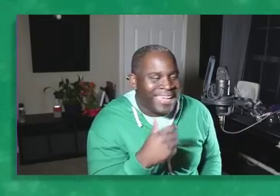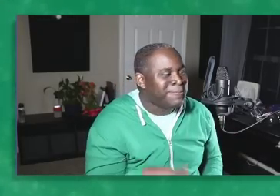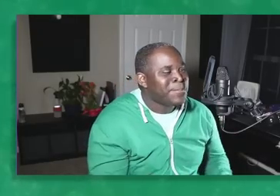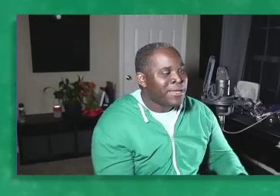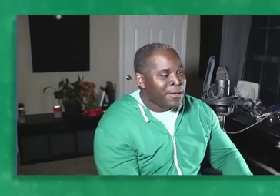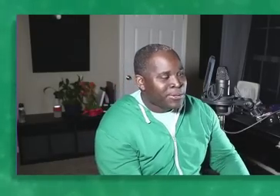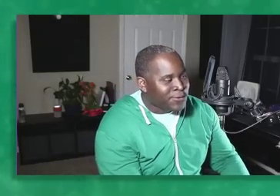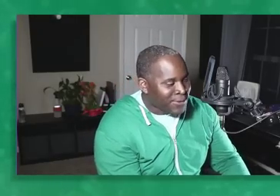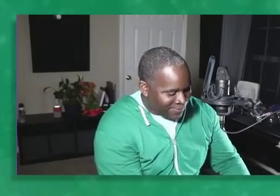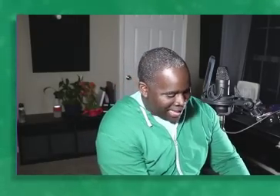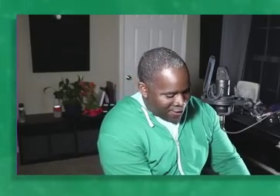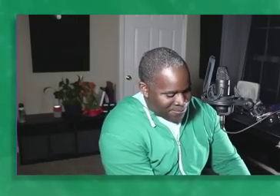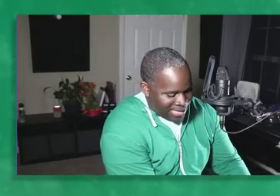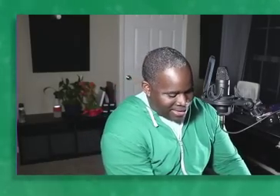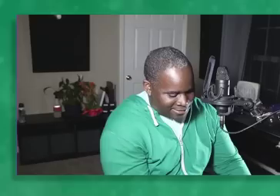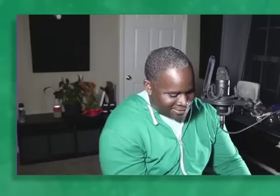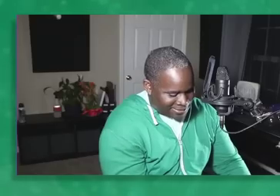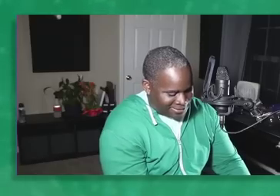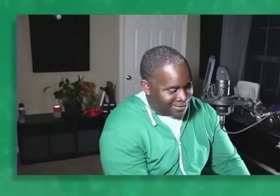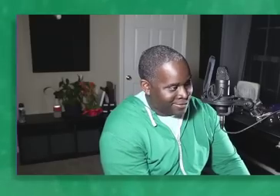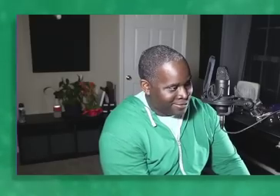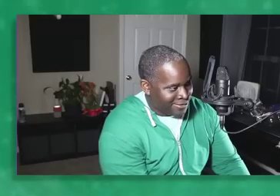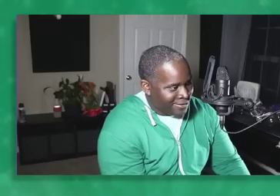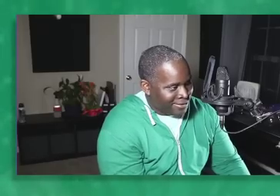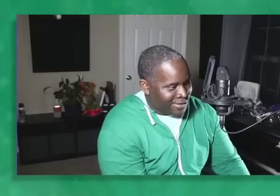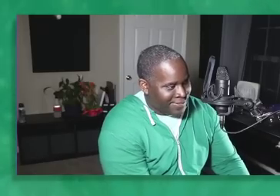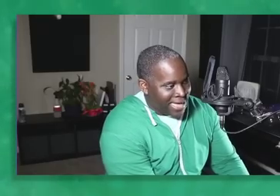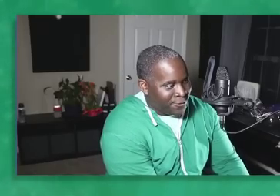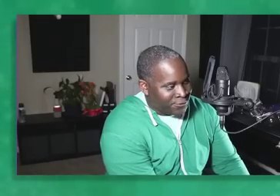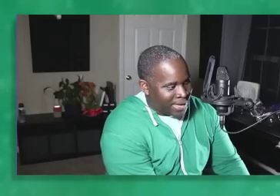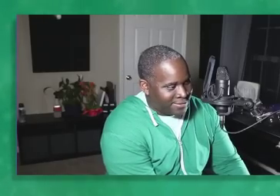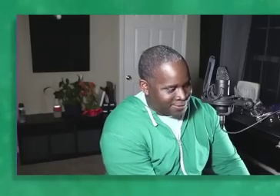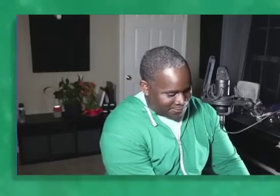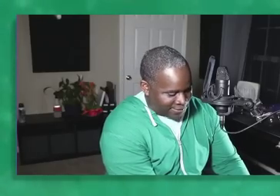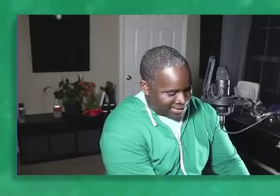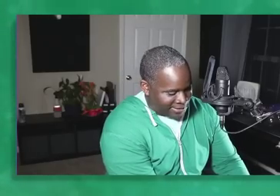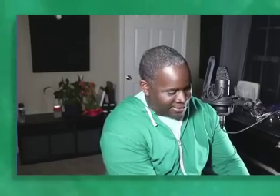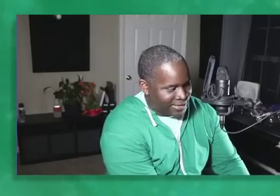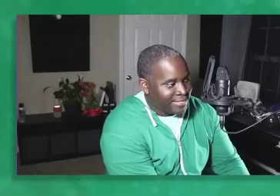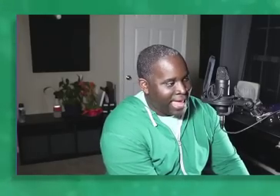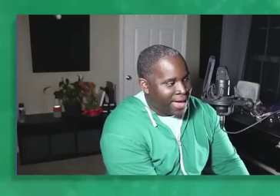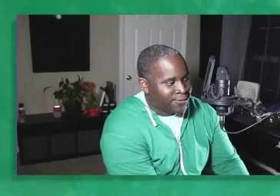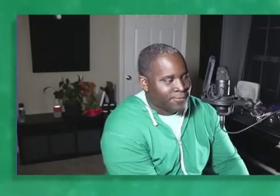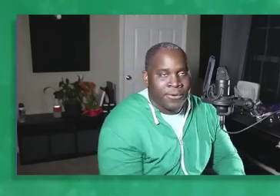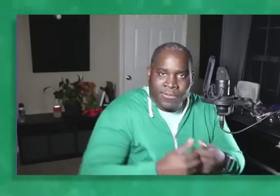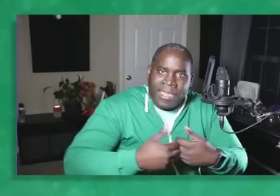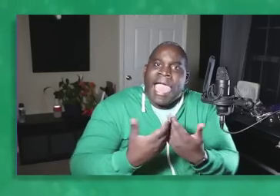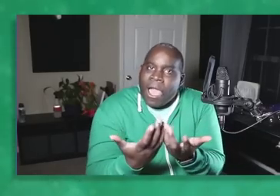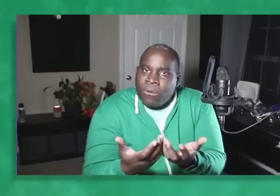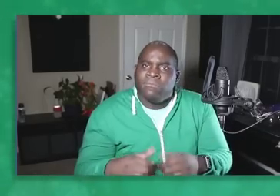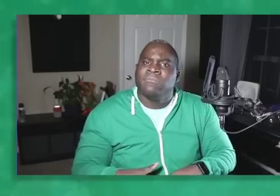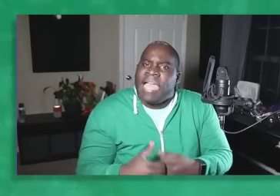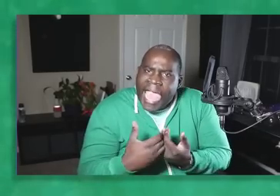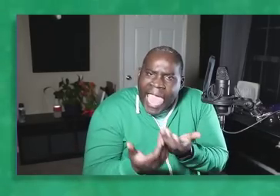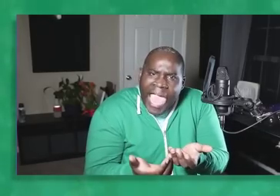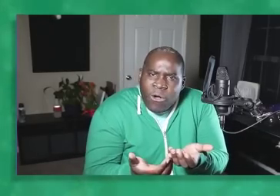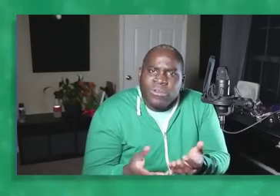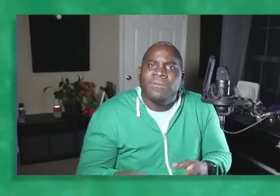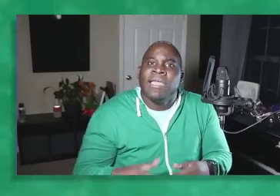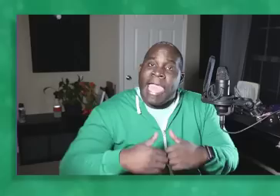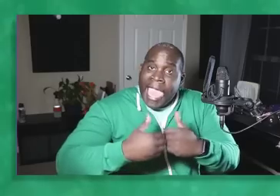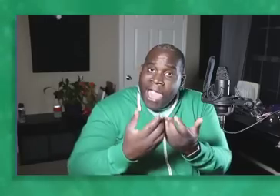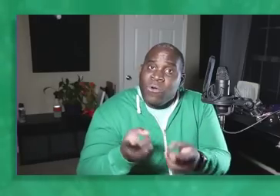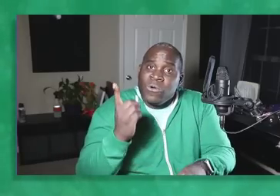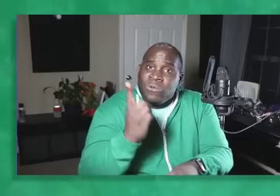who's that? But you also have how many's. And that also has its own sign. You got the how's, of course.